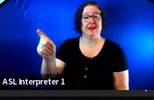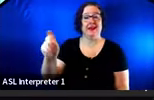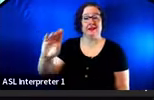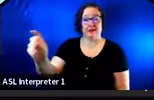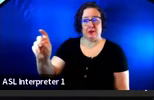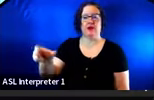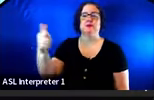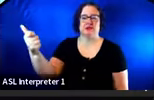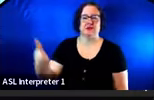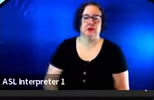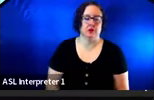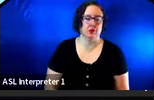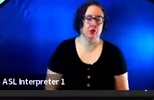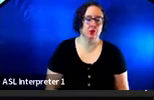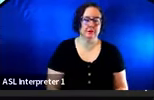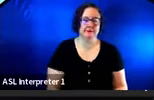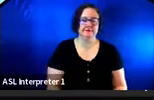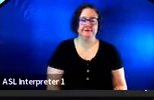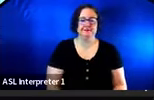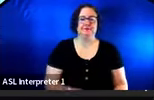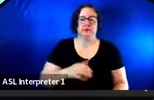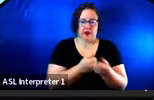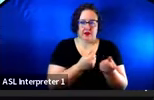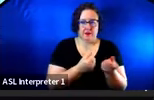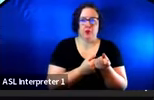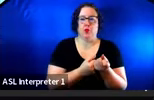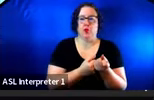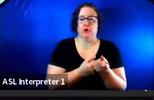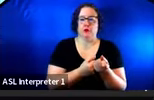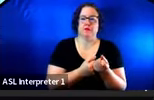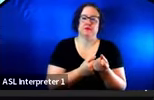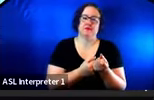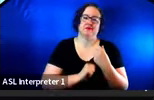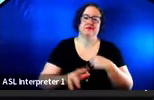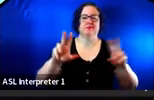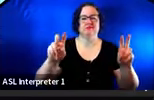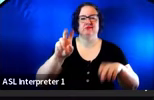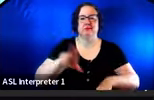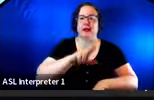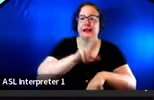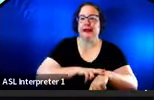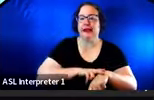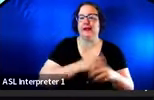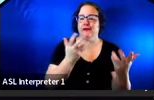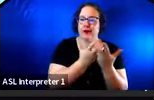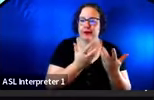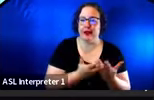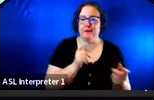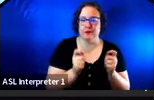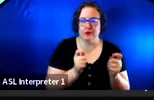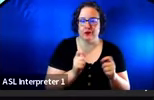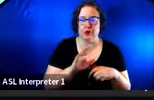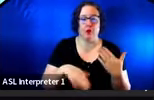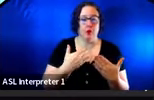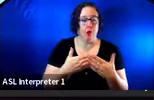other manufacturer or console that supports a native adaptive controller, so to speak. All the buttons and joysticks are